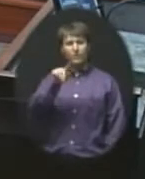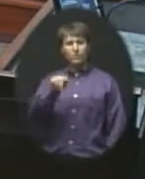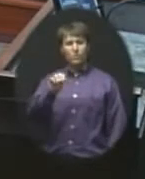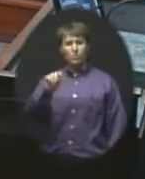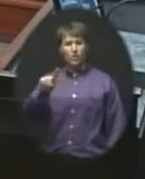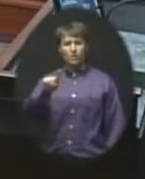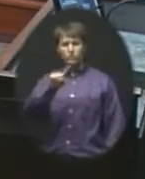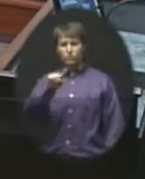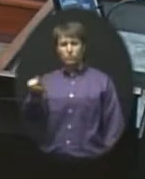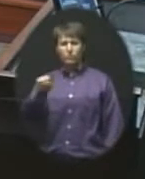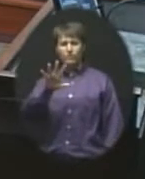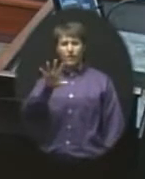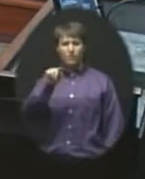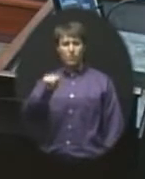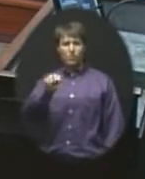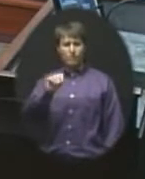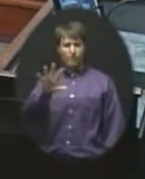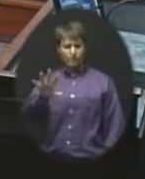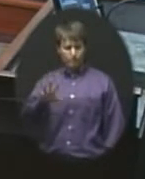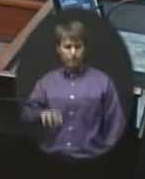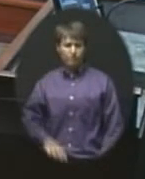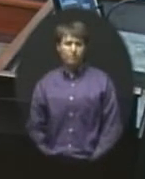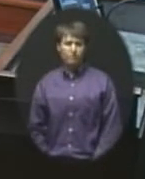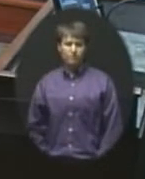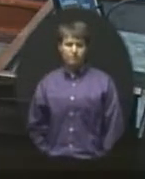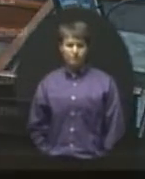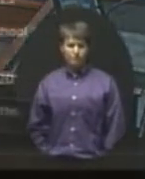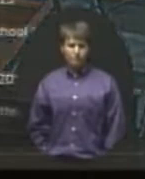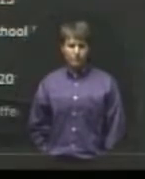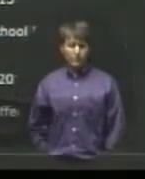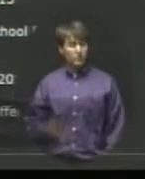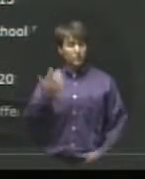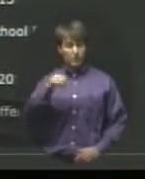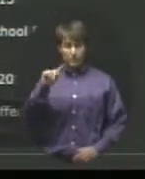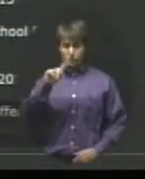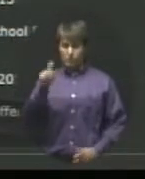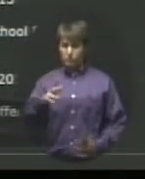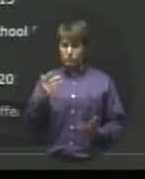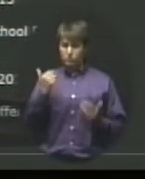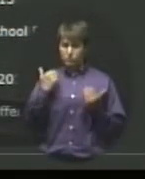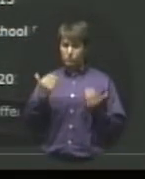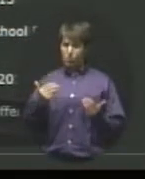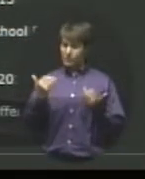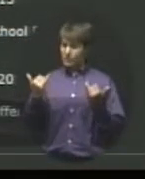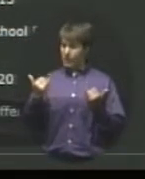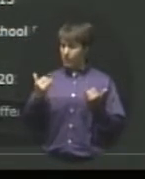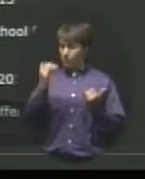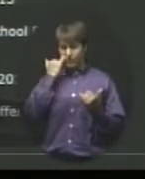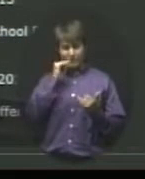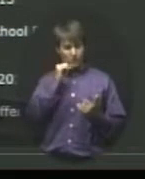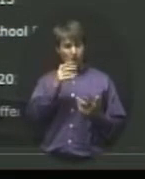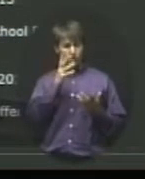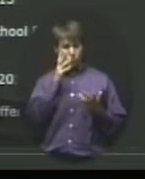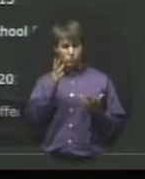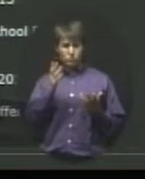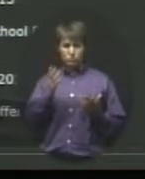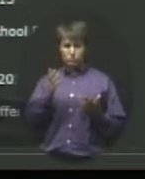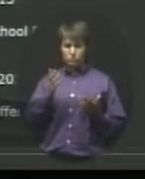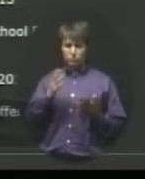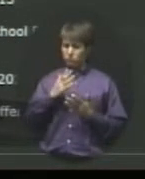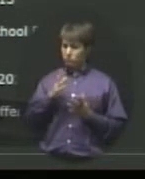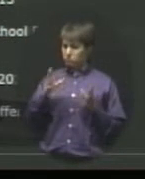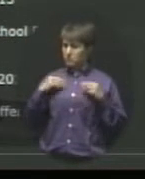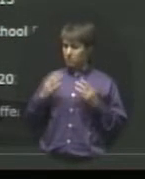5.01 through 5.05. If there are any questions, we can take those now. Otherwise, I would entertain